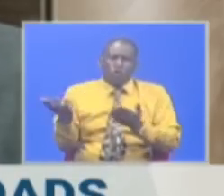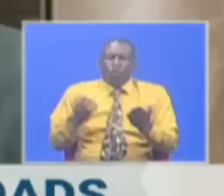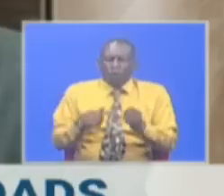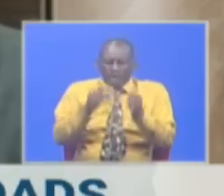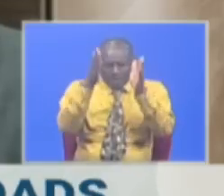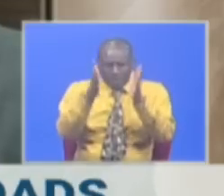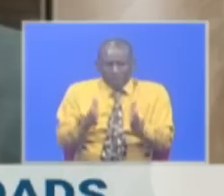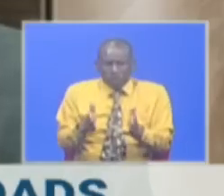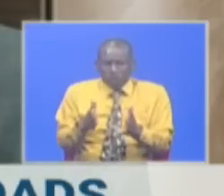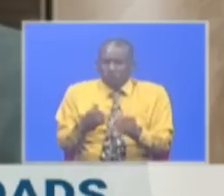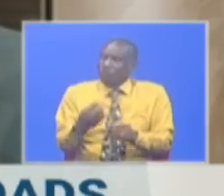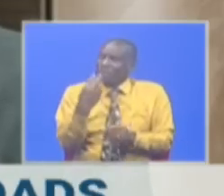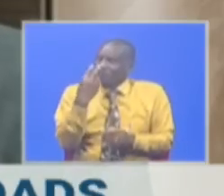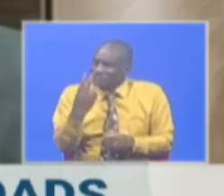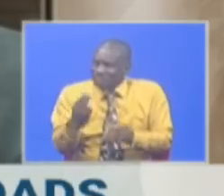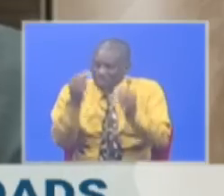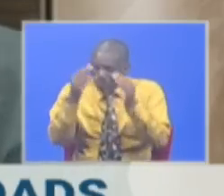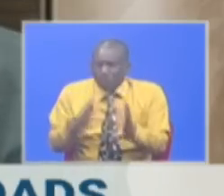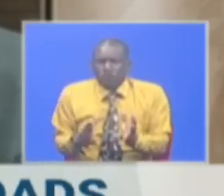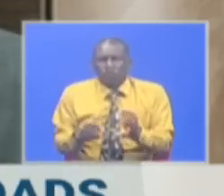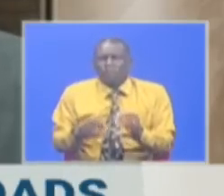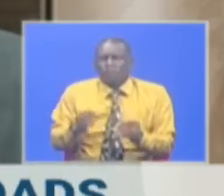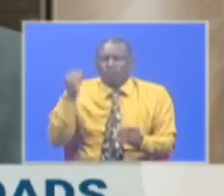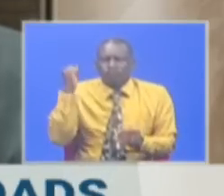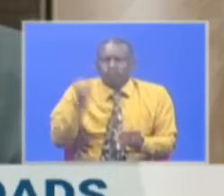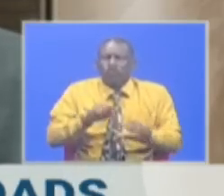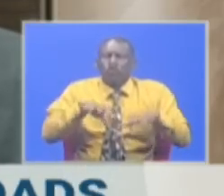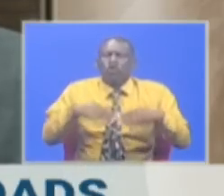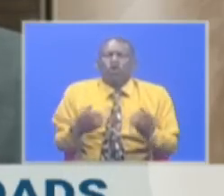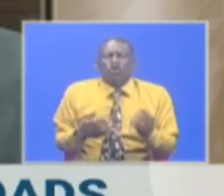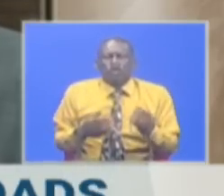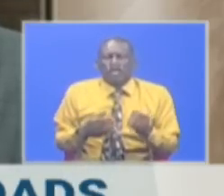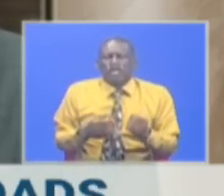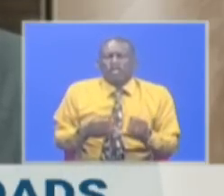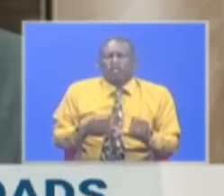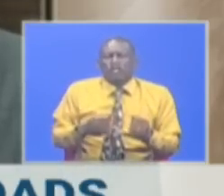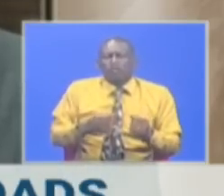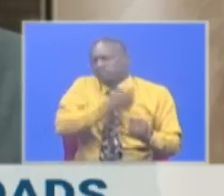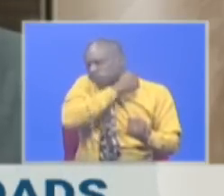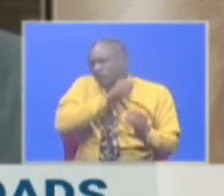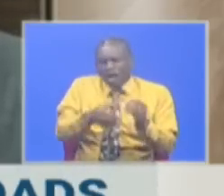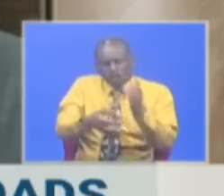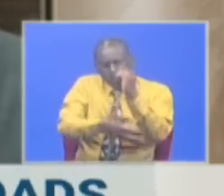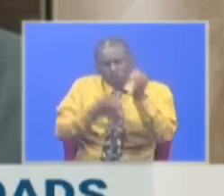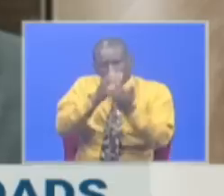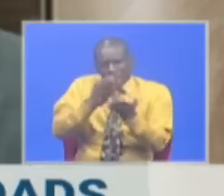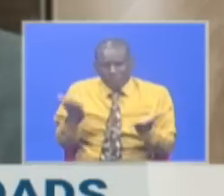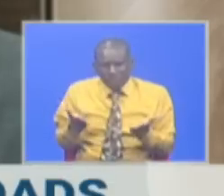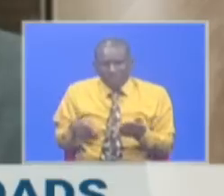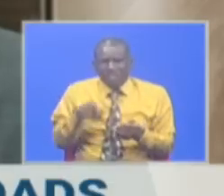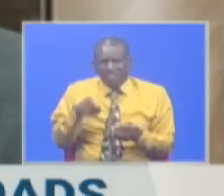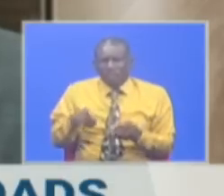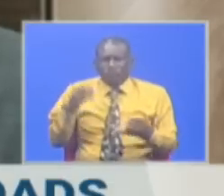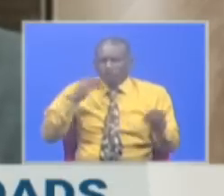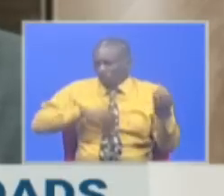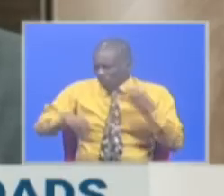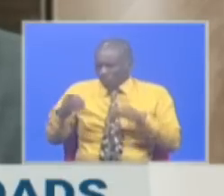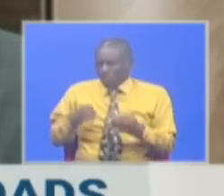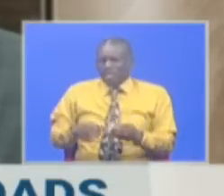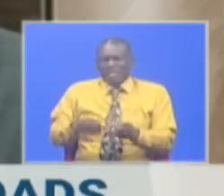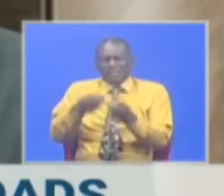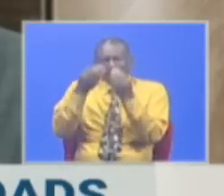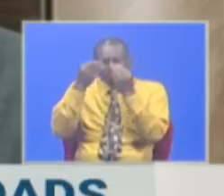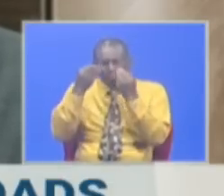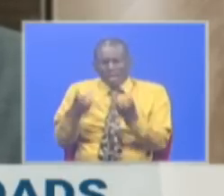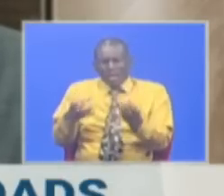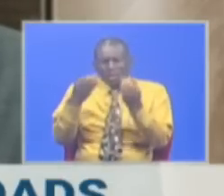may have seen somebody being stabbed or and their purse taken or something. But this one, it's cartons and cartons of documents.